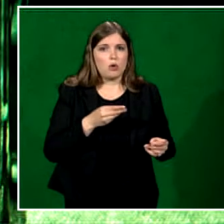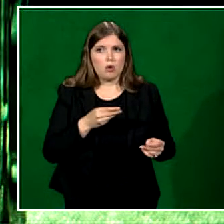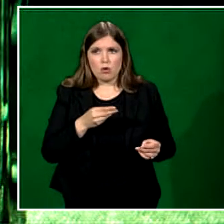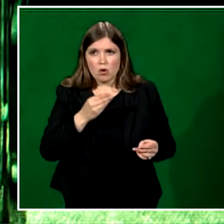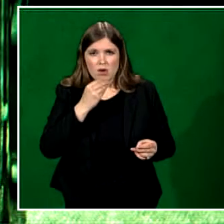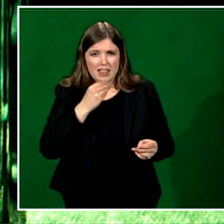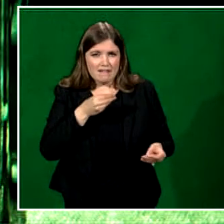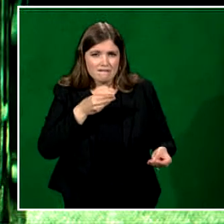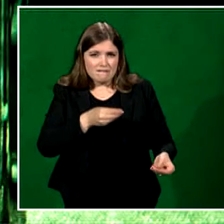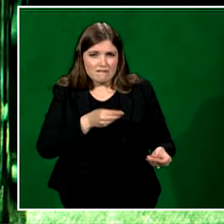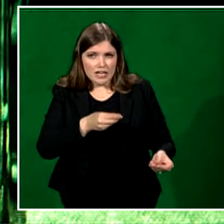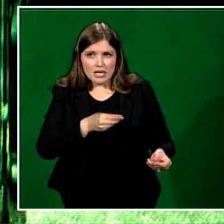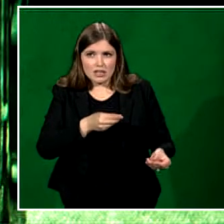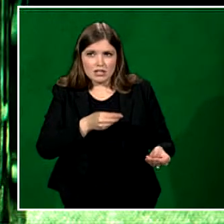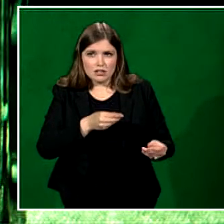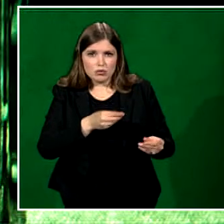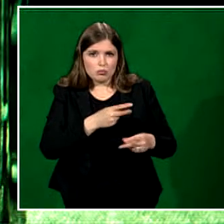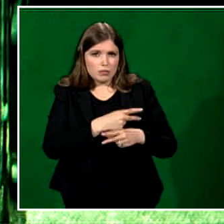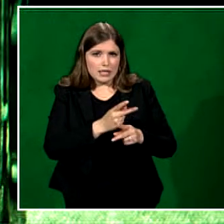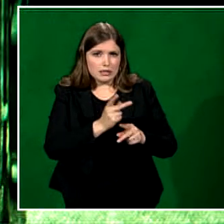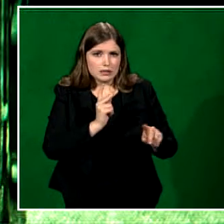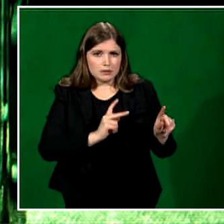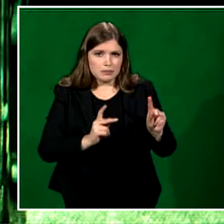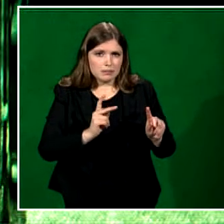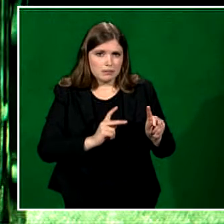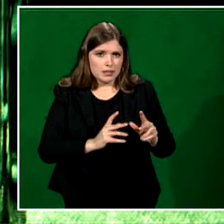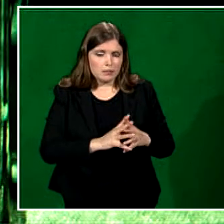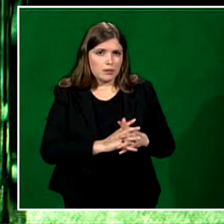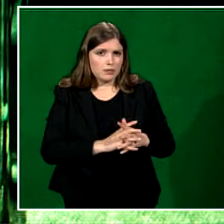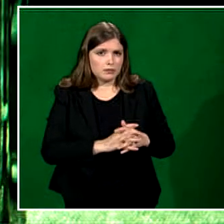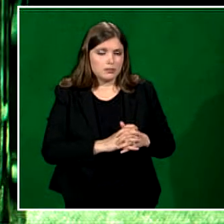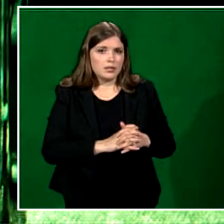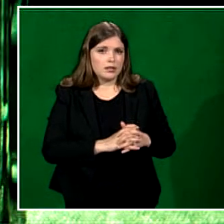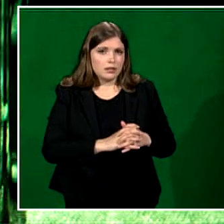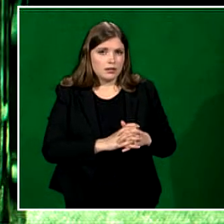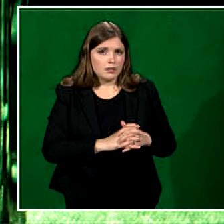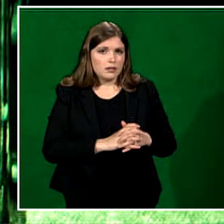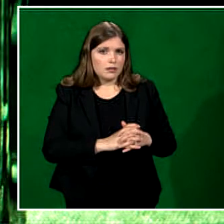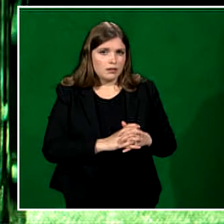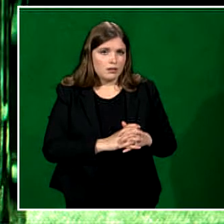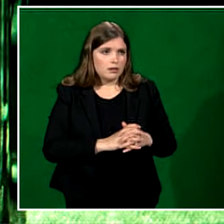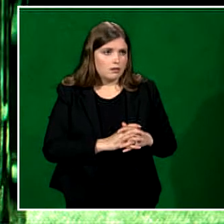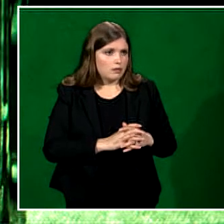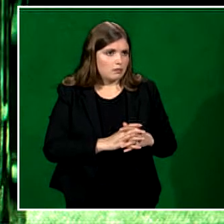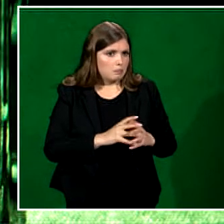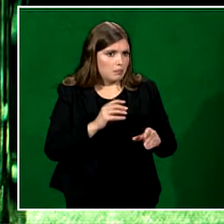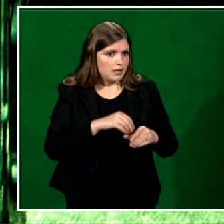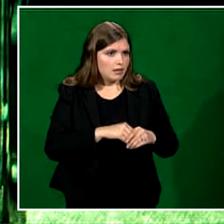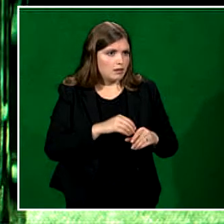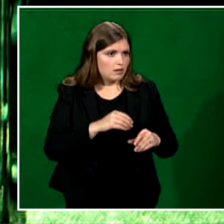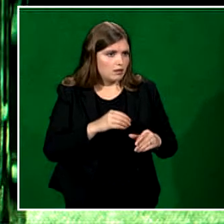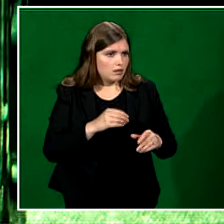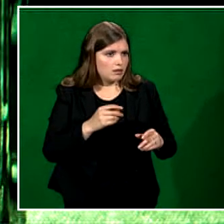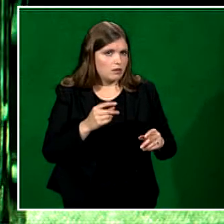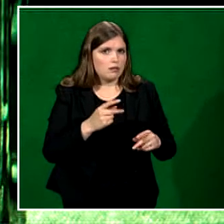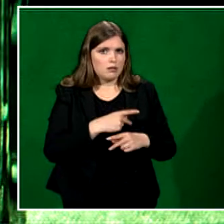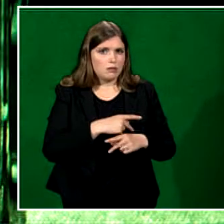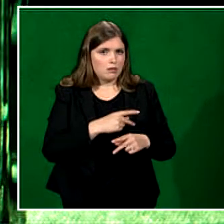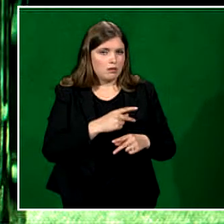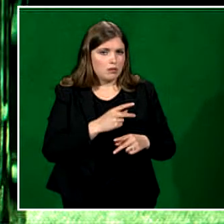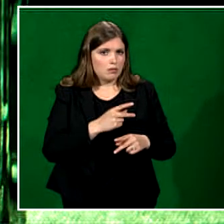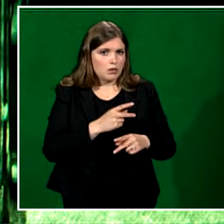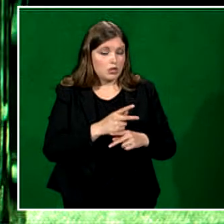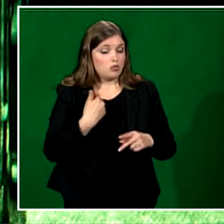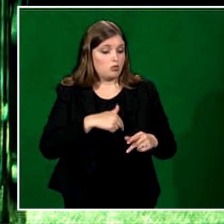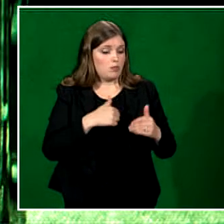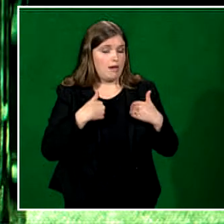the piggery production people. And in the piggery production, we have other